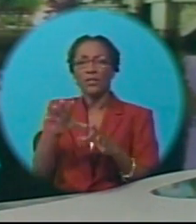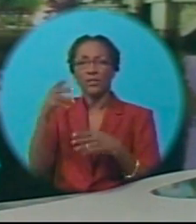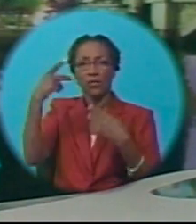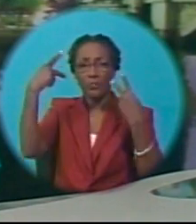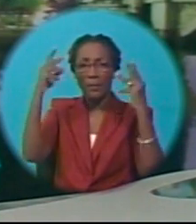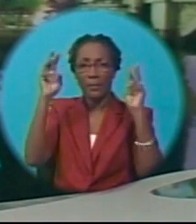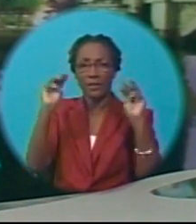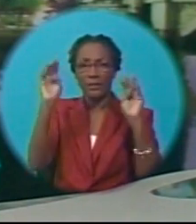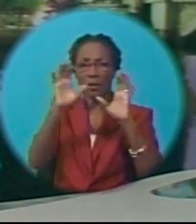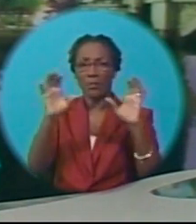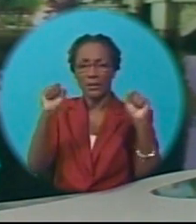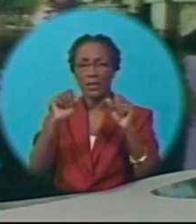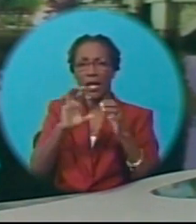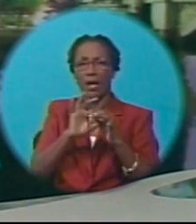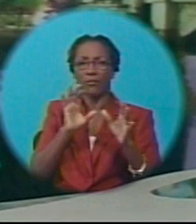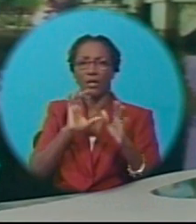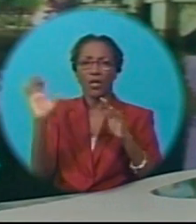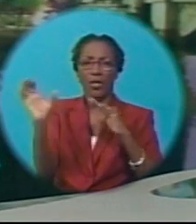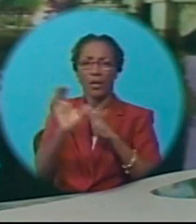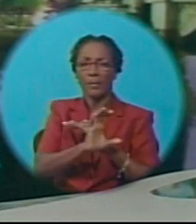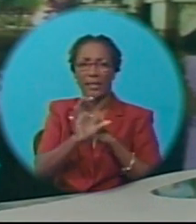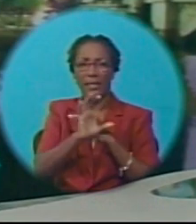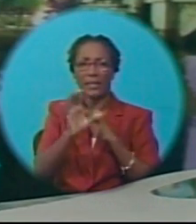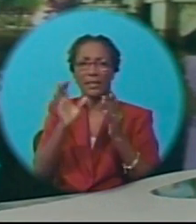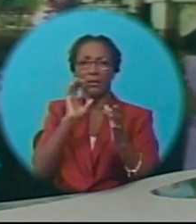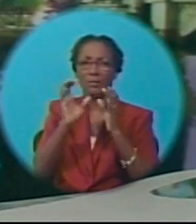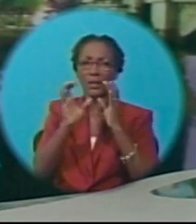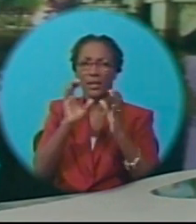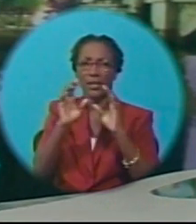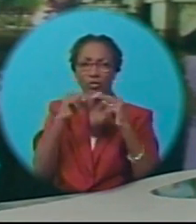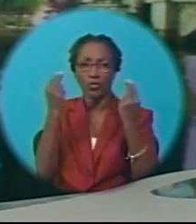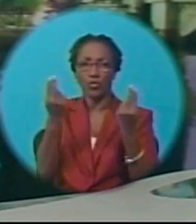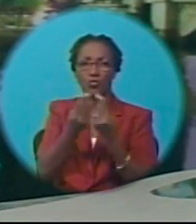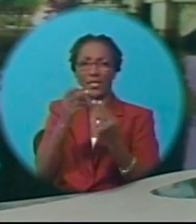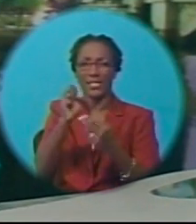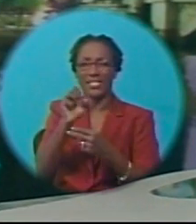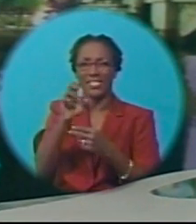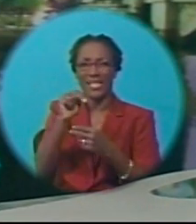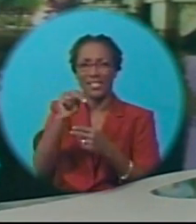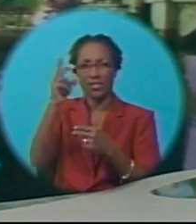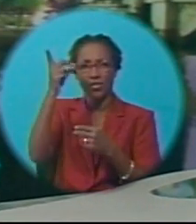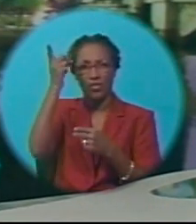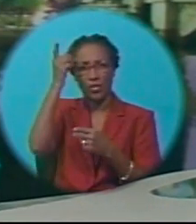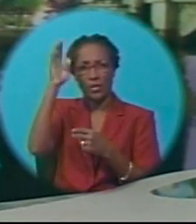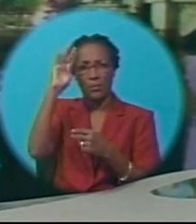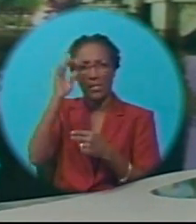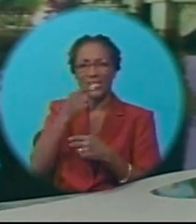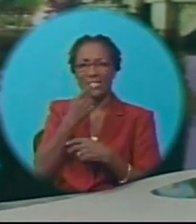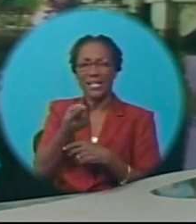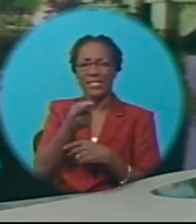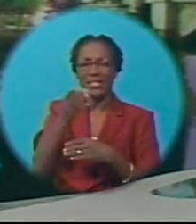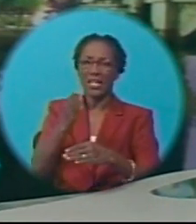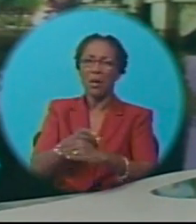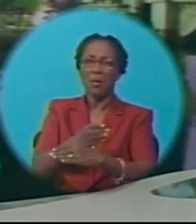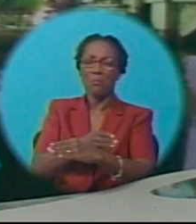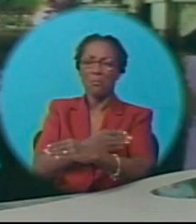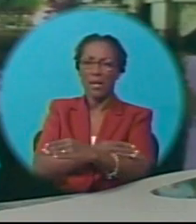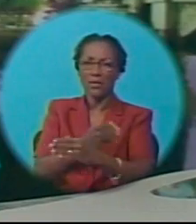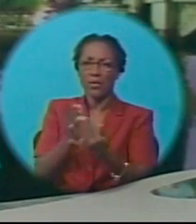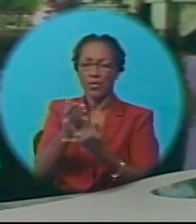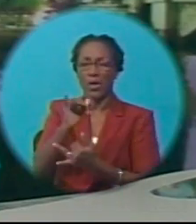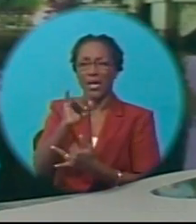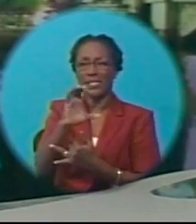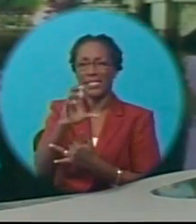and President of the Caribbean Telecommunications Union, Senator Darcy Boyce, is optimistic they can become better through